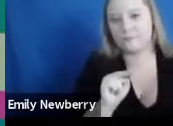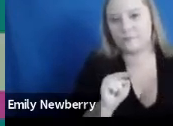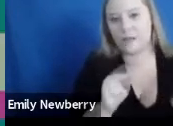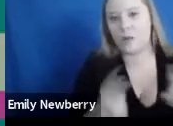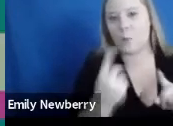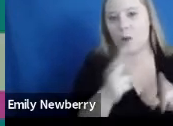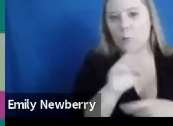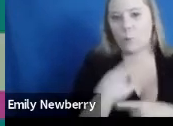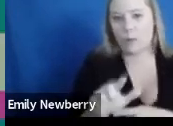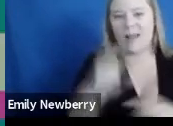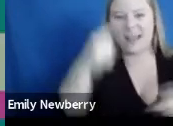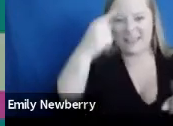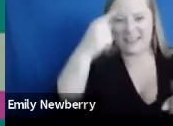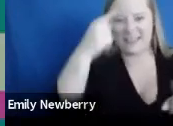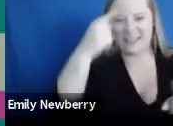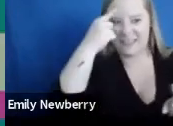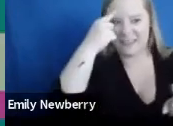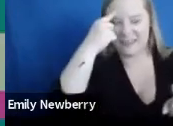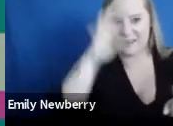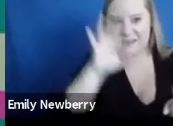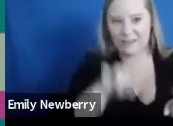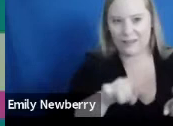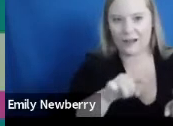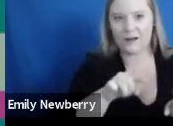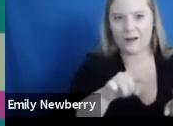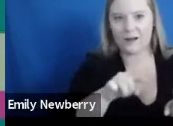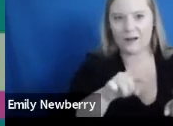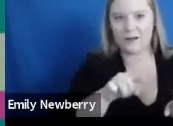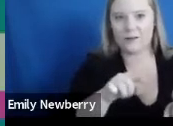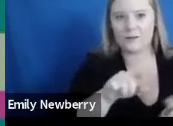believe this is actually the Blanco Trading Post well.